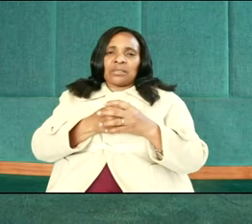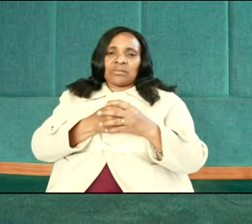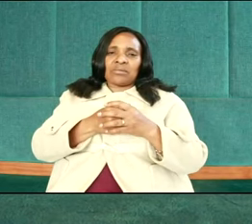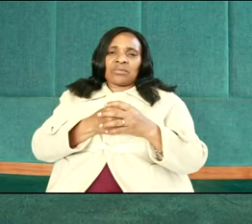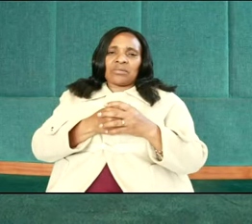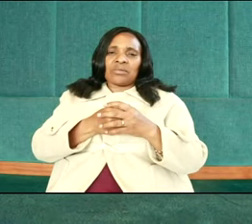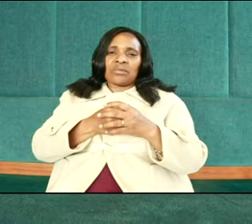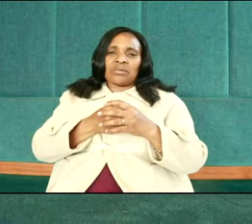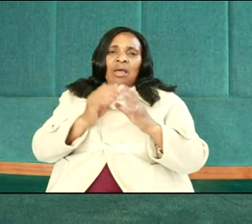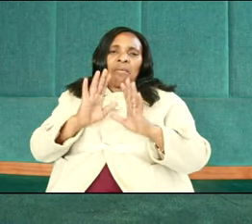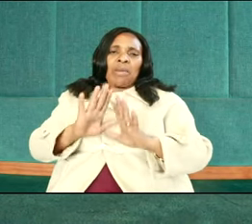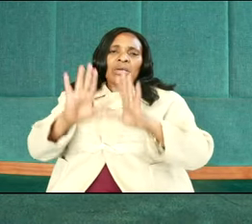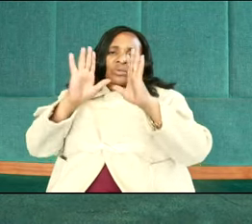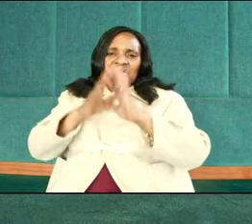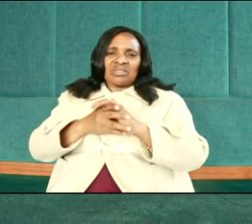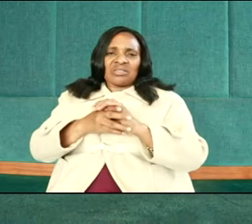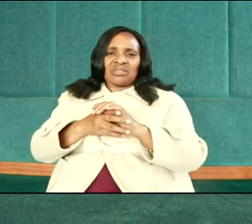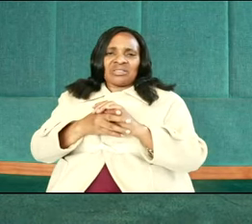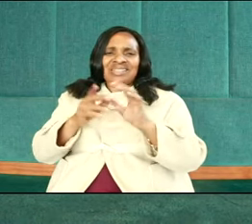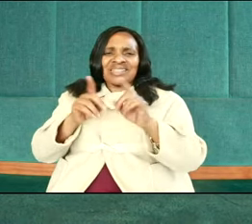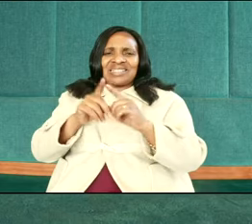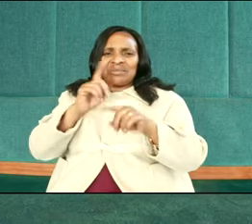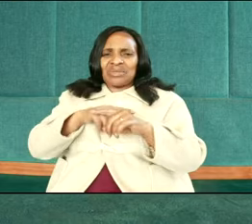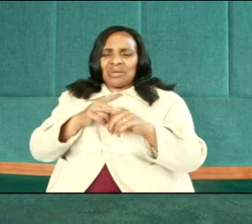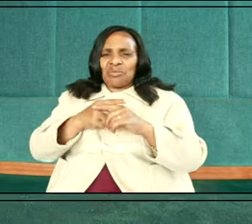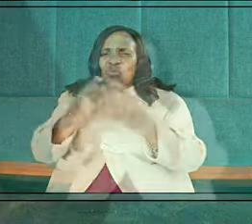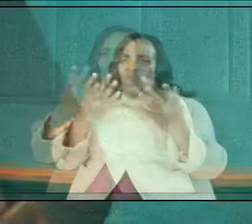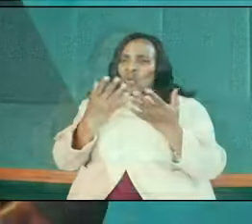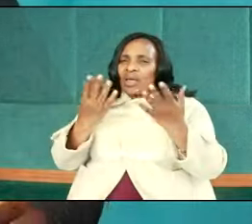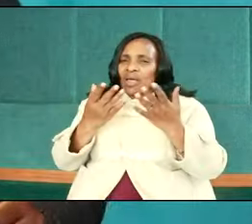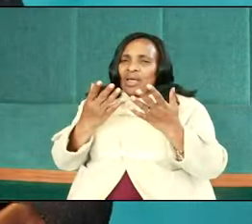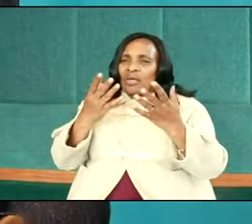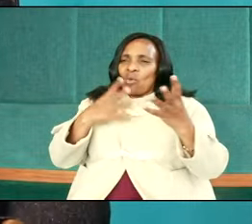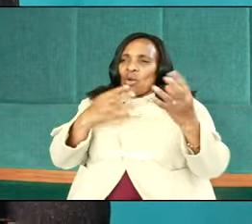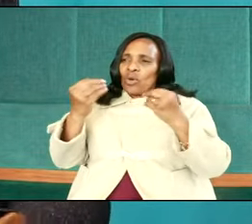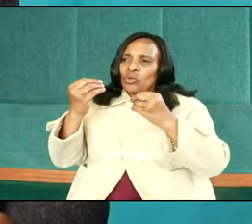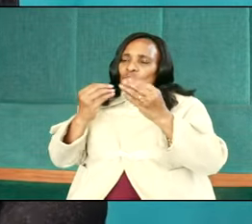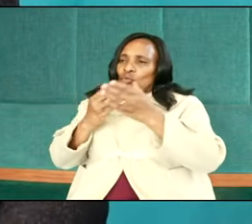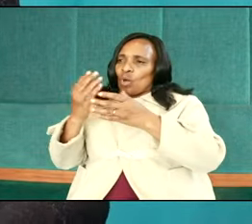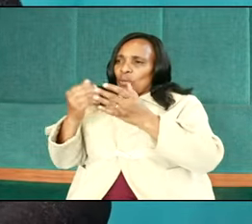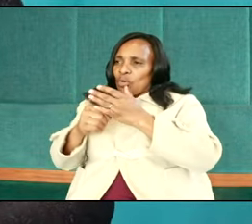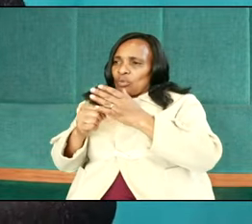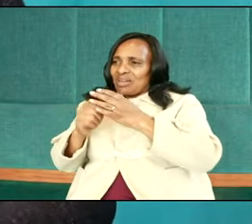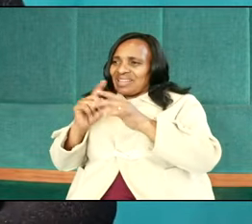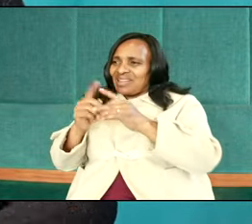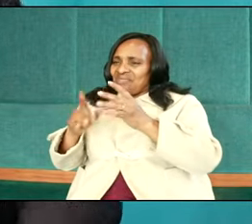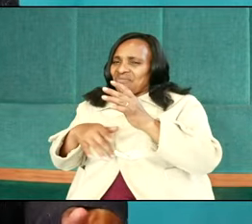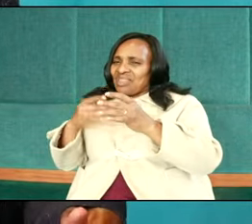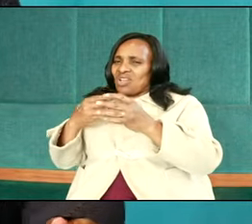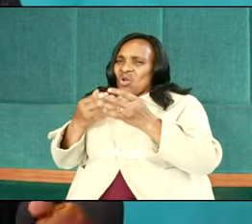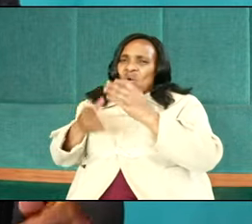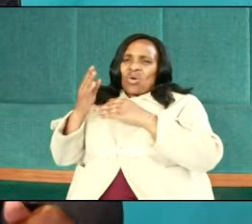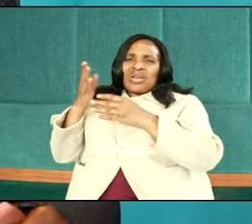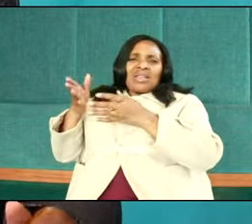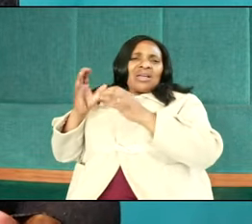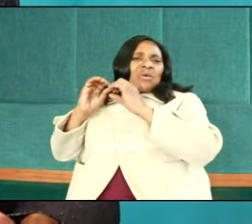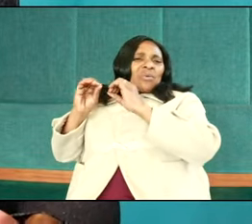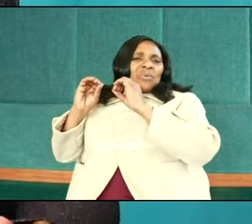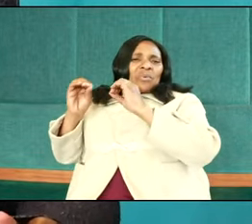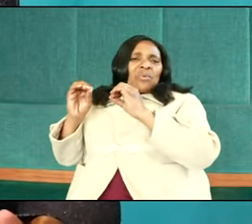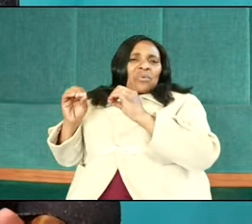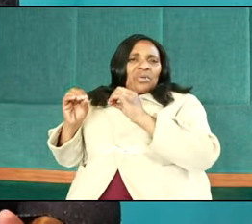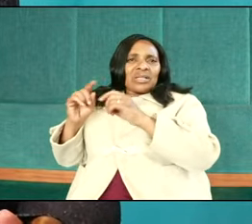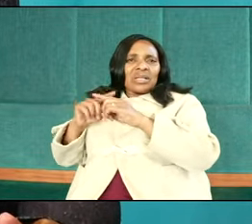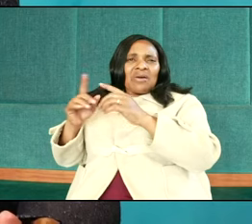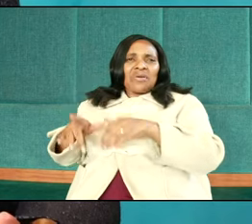he feels abandoned. You know, it's like that time in your life when you're going through a problem and you feel like God is not there at all. So that's how